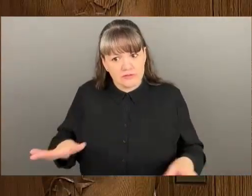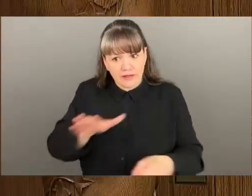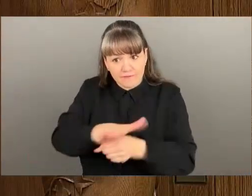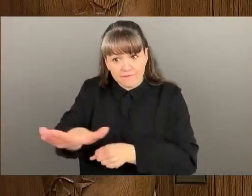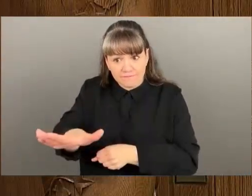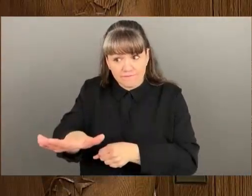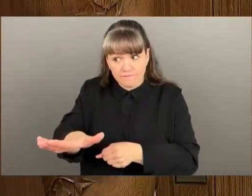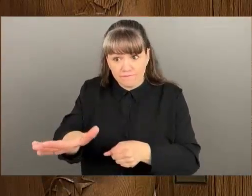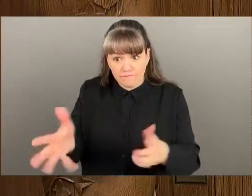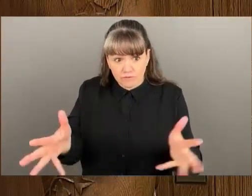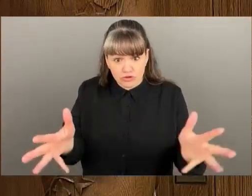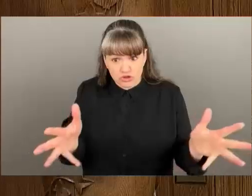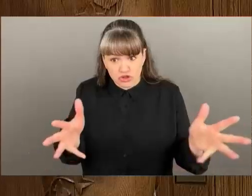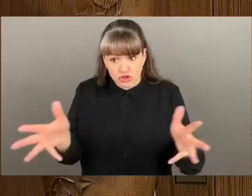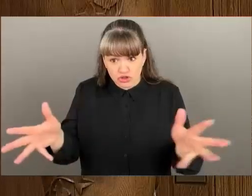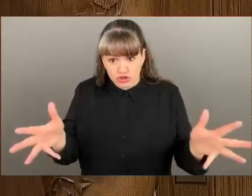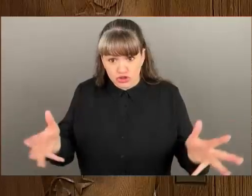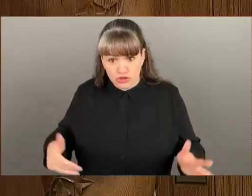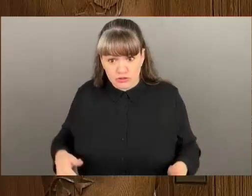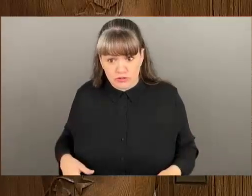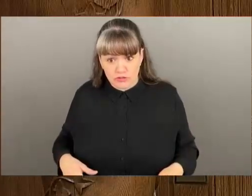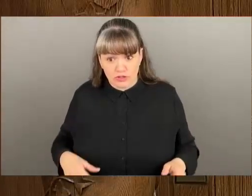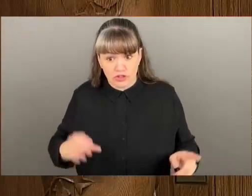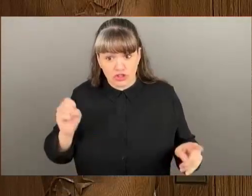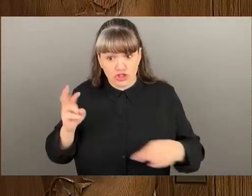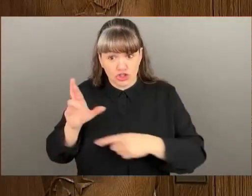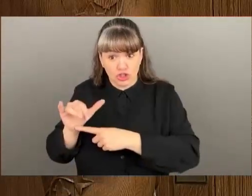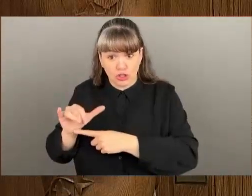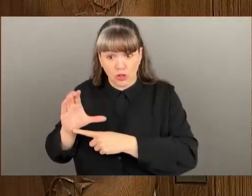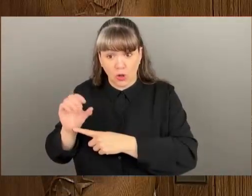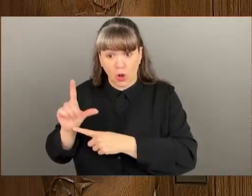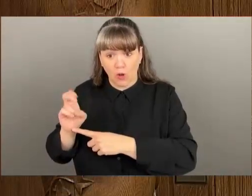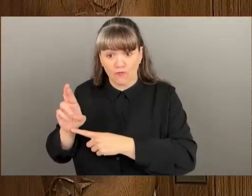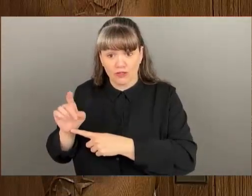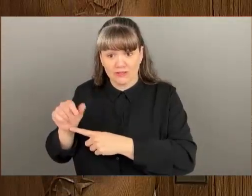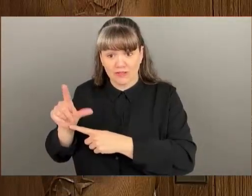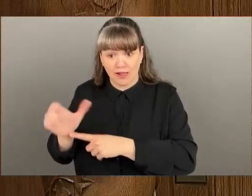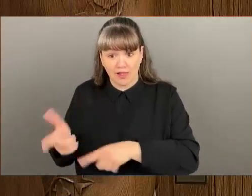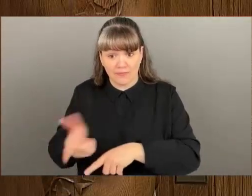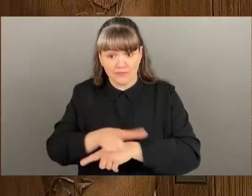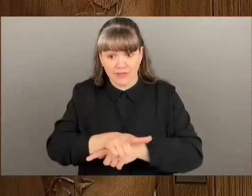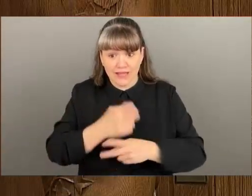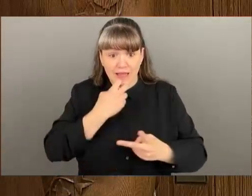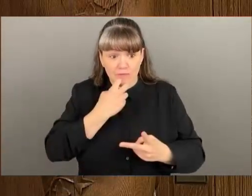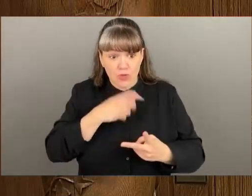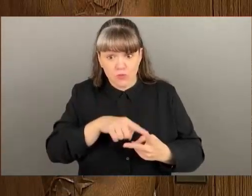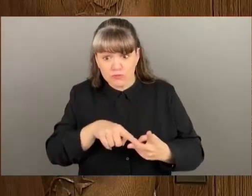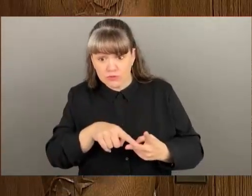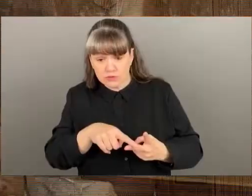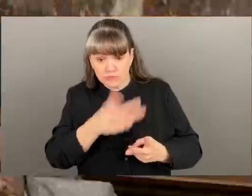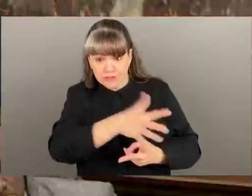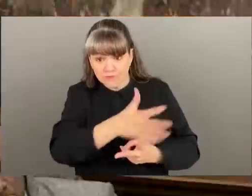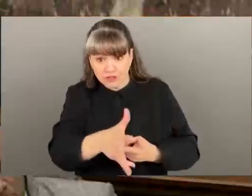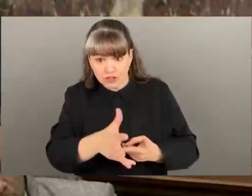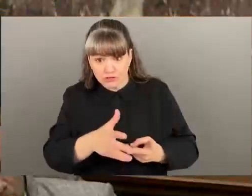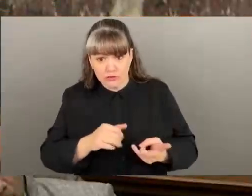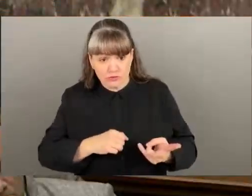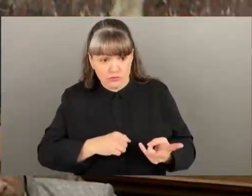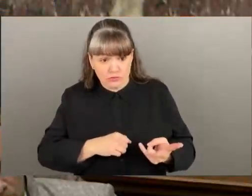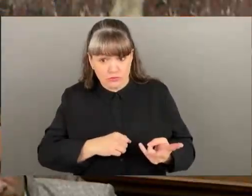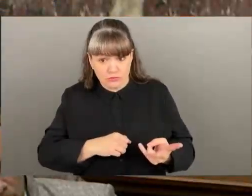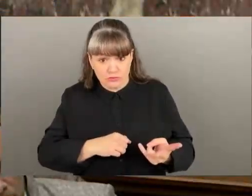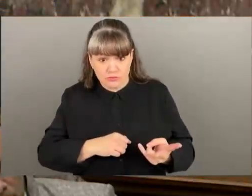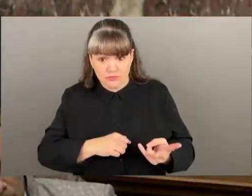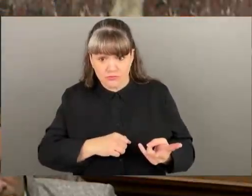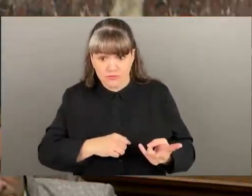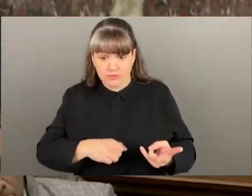Member for Surrey Cloverdale, member for Kamloops Centre. And Mr. Speaker, perhaps the member from Kamloops would be more interested